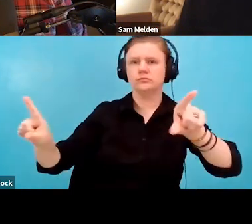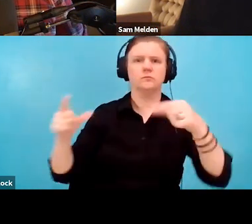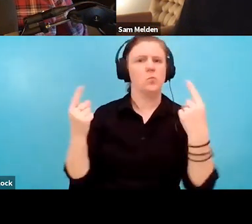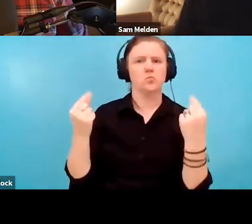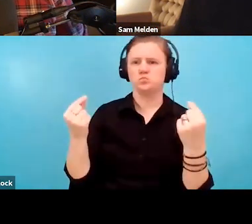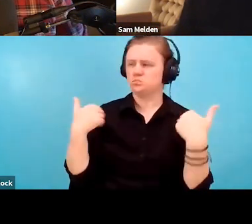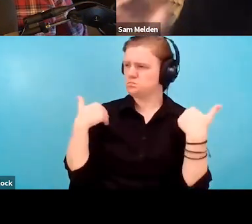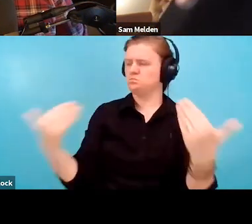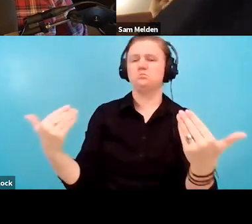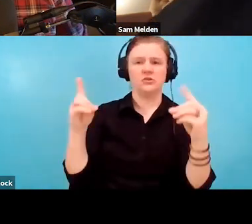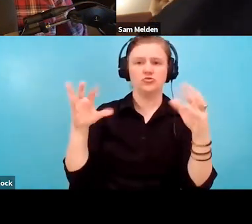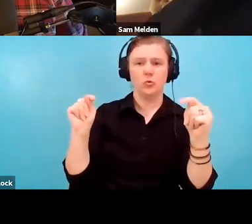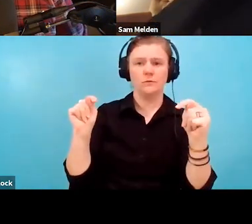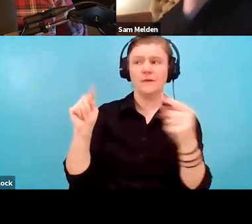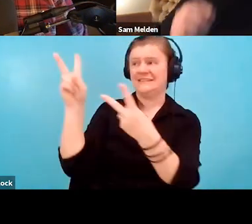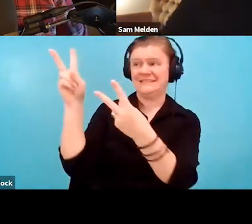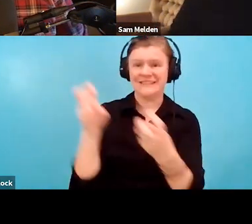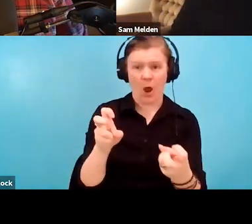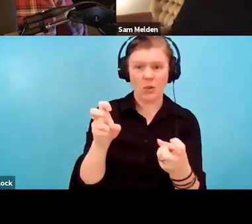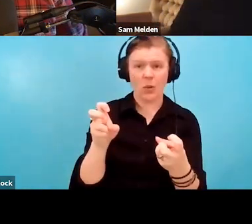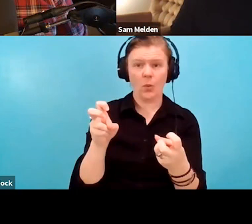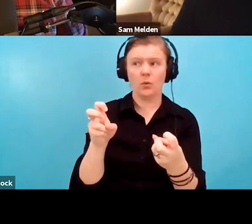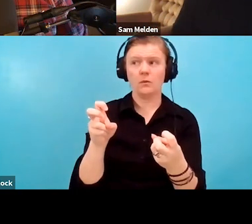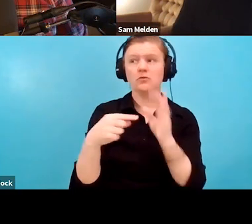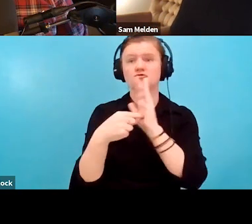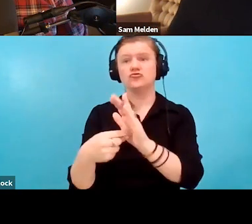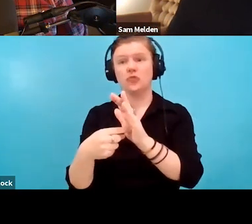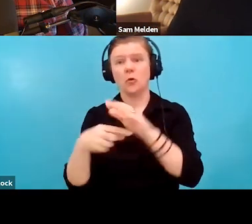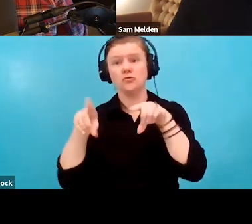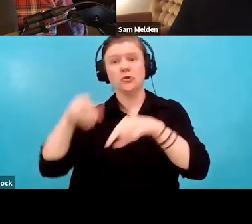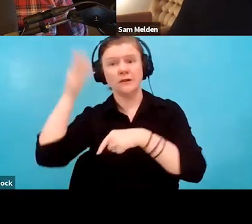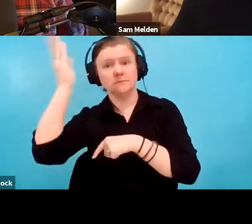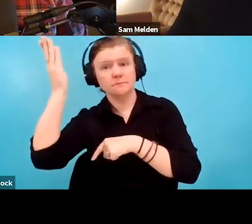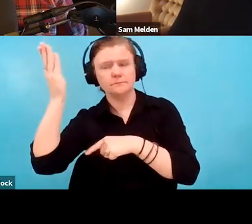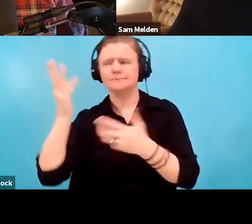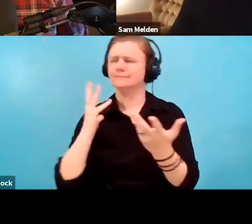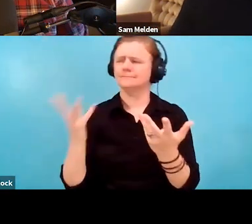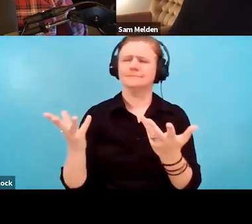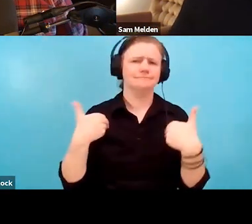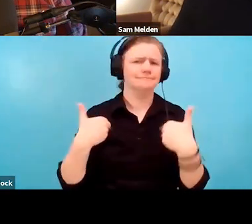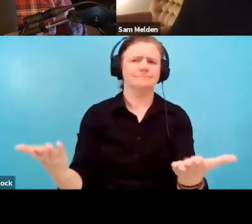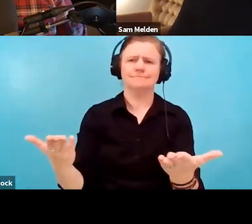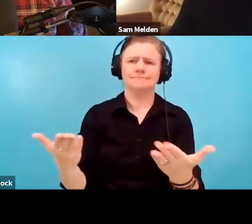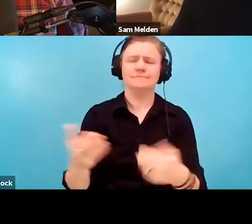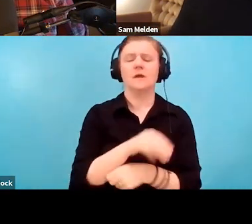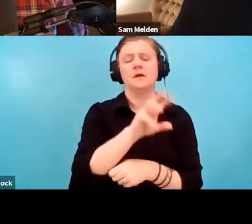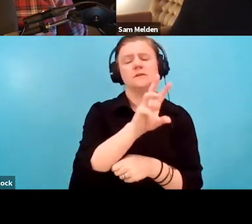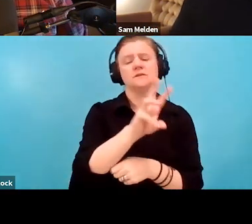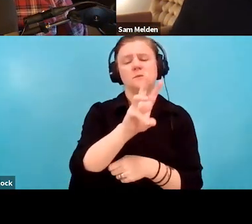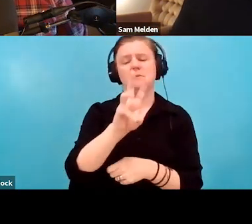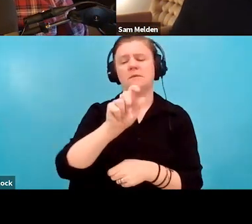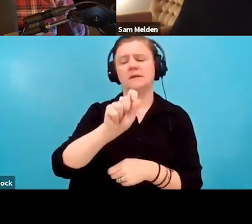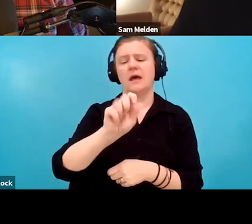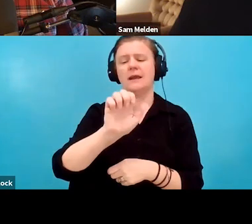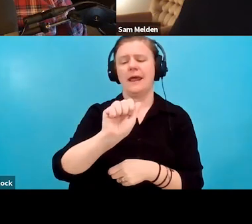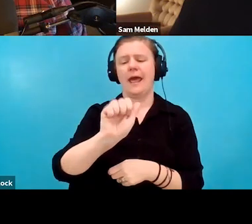wish. You may download a file, you can use it in your classroom. And all of those items are out there at accessmovie.org.